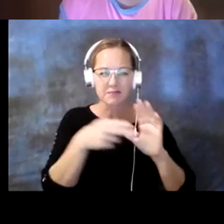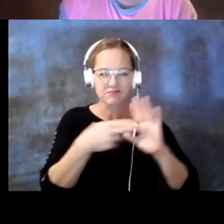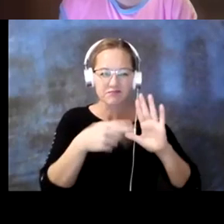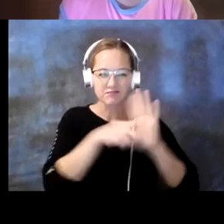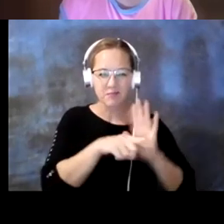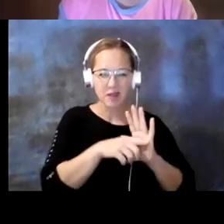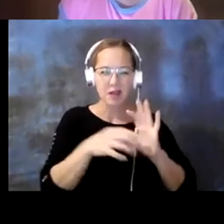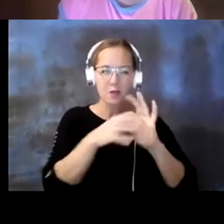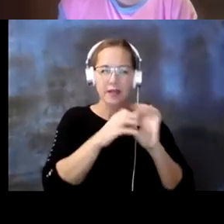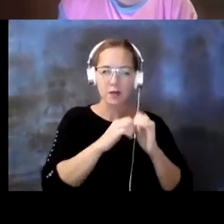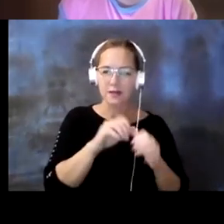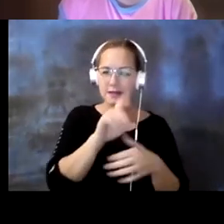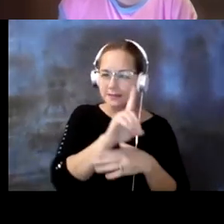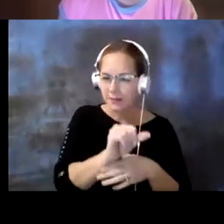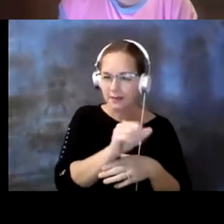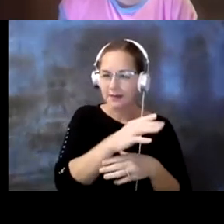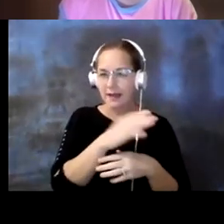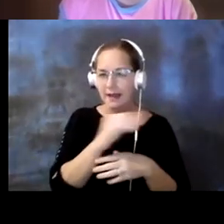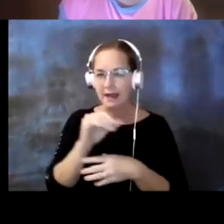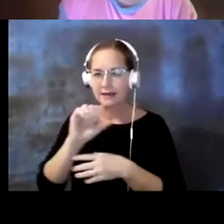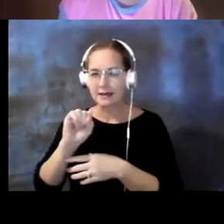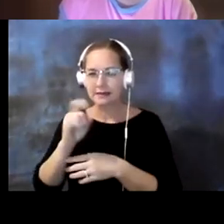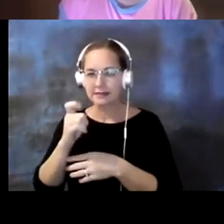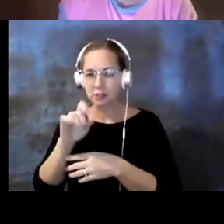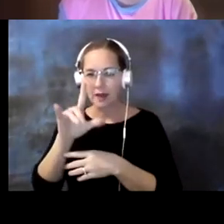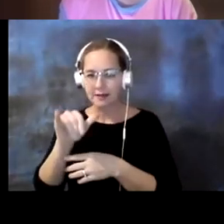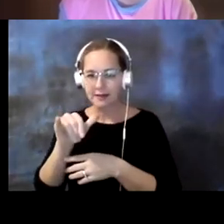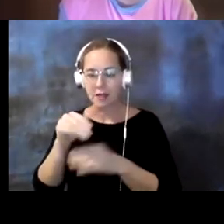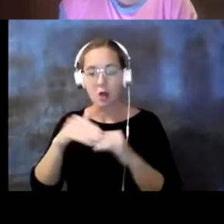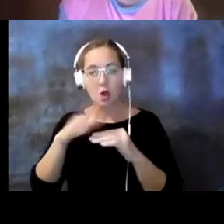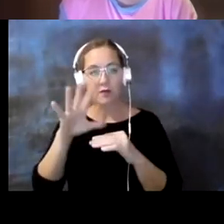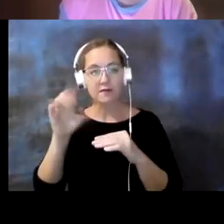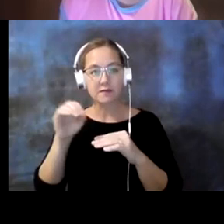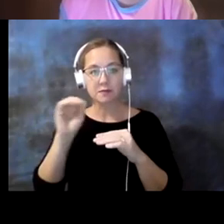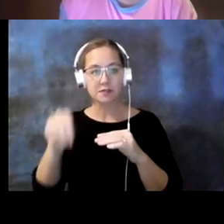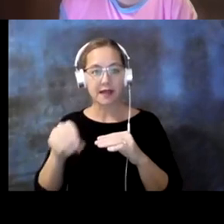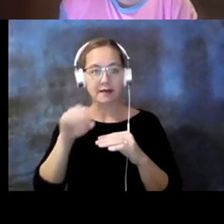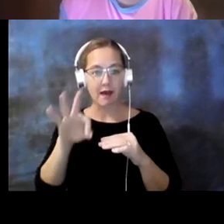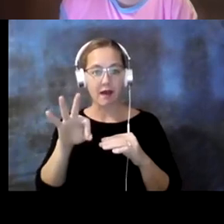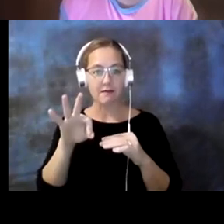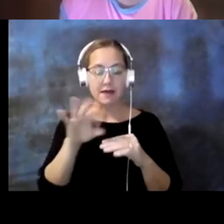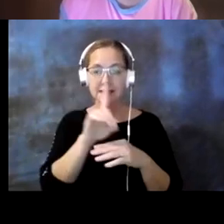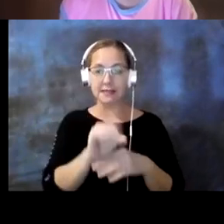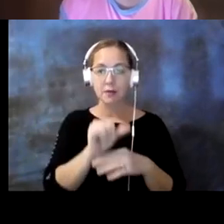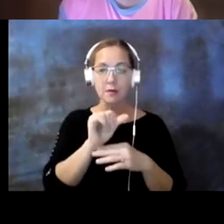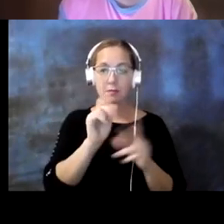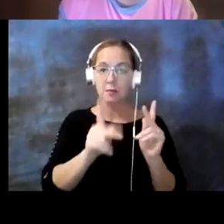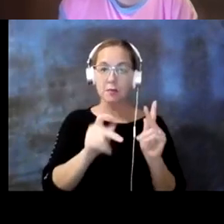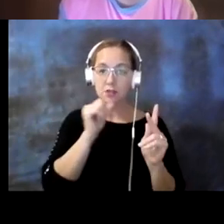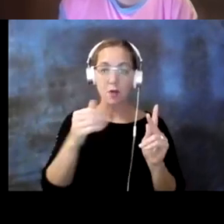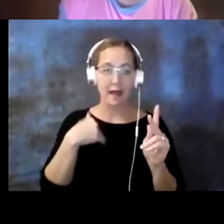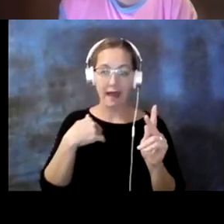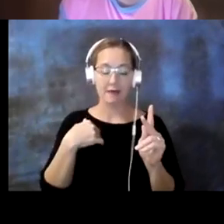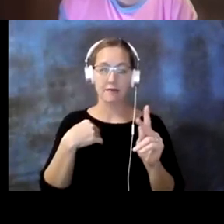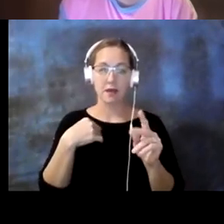and sexuality, over 50% of disabled people do not have any form of a regular sex life.